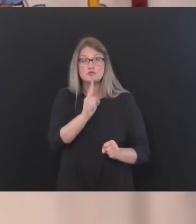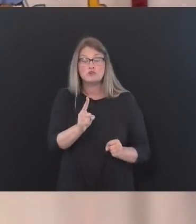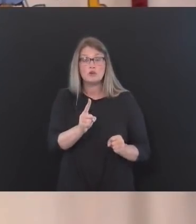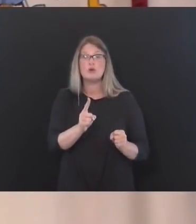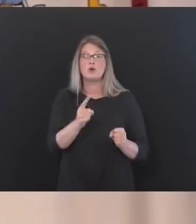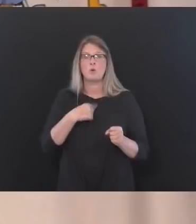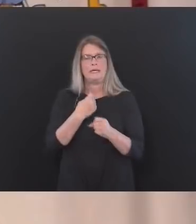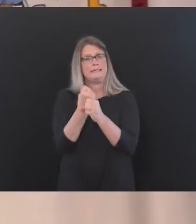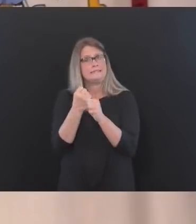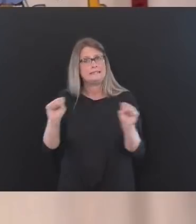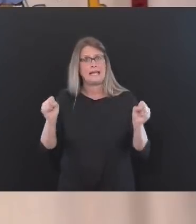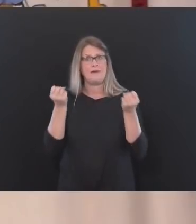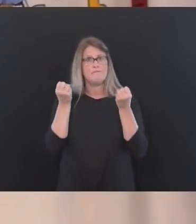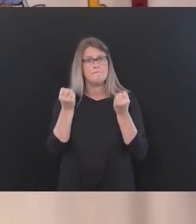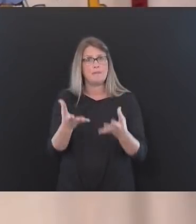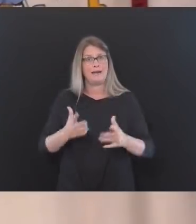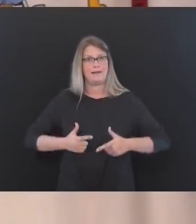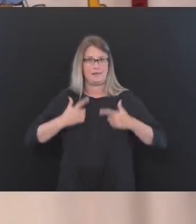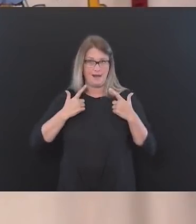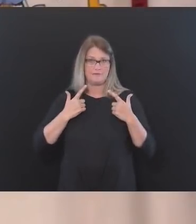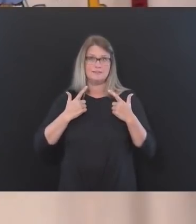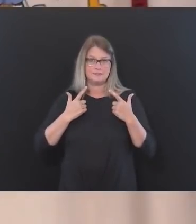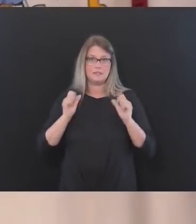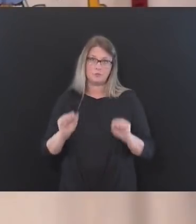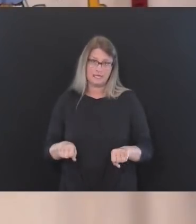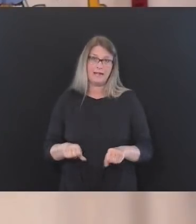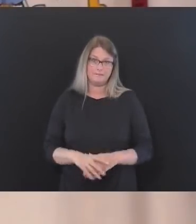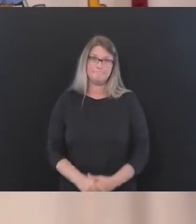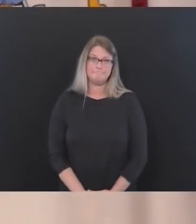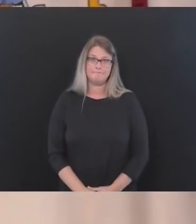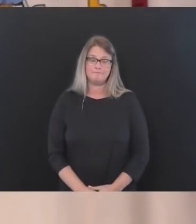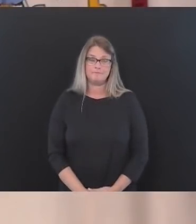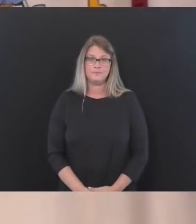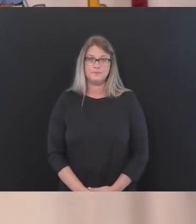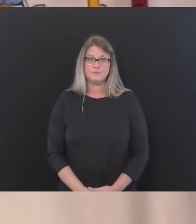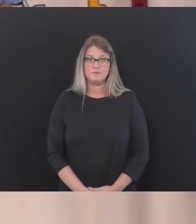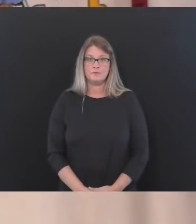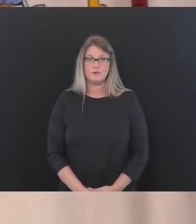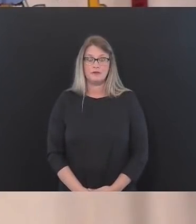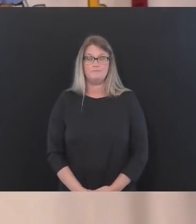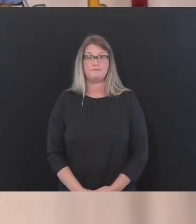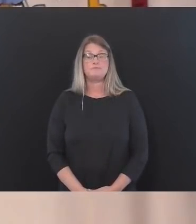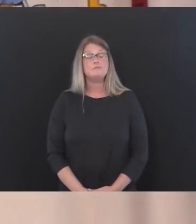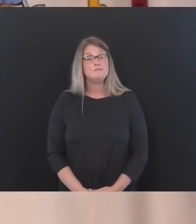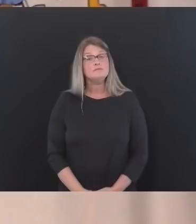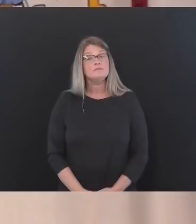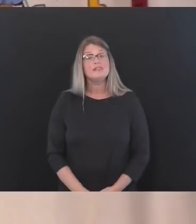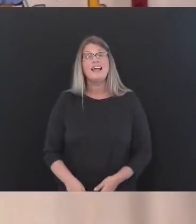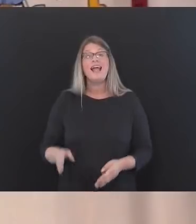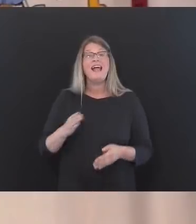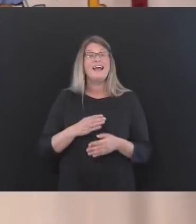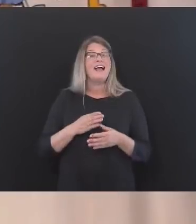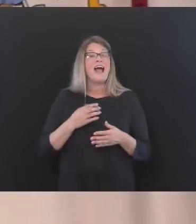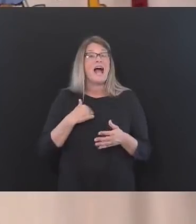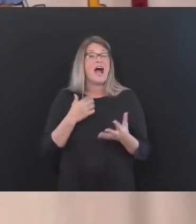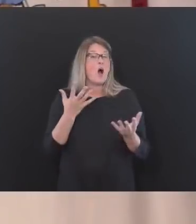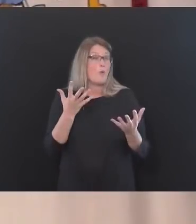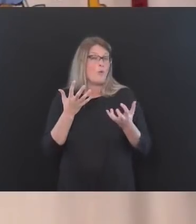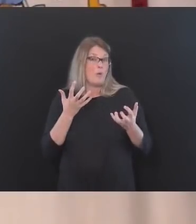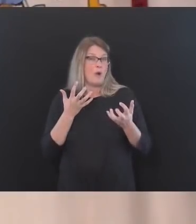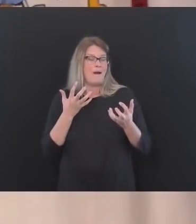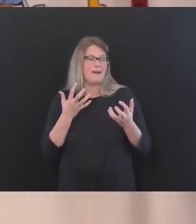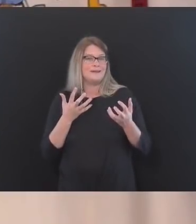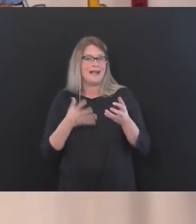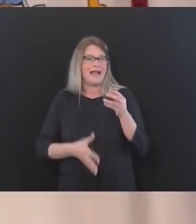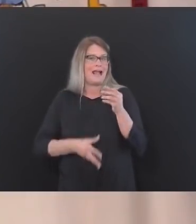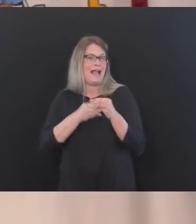we save as many lives as we possibly can. Now, in conclusion, I just want to bring up